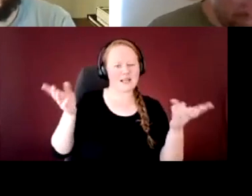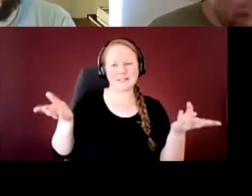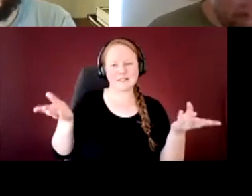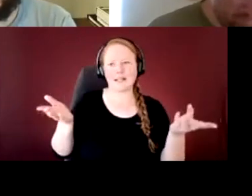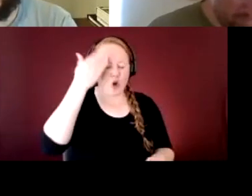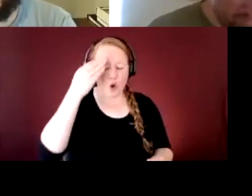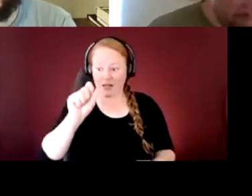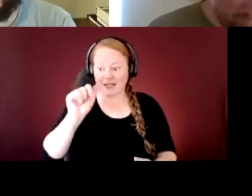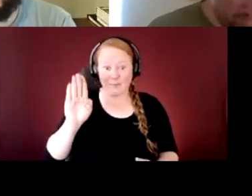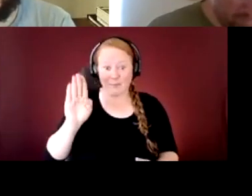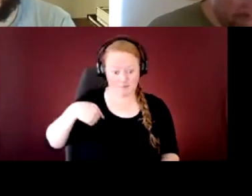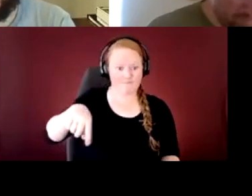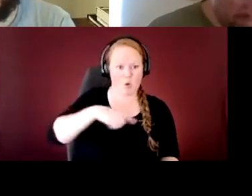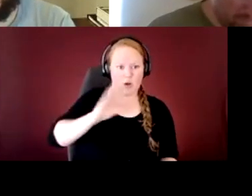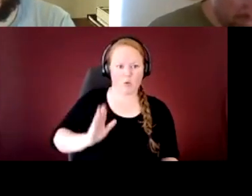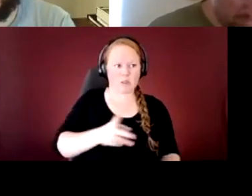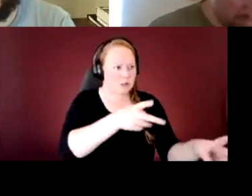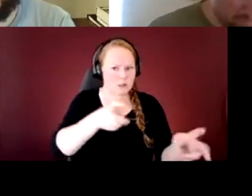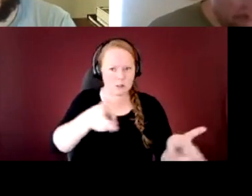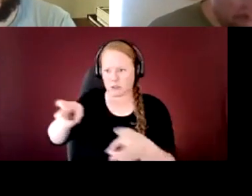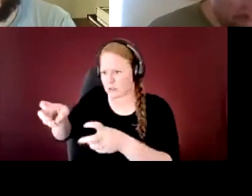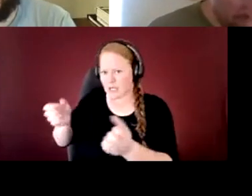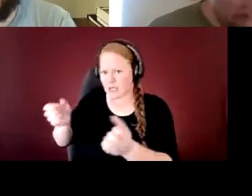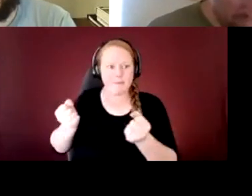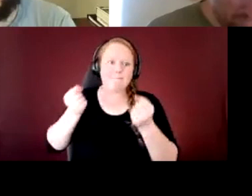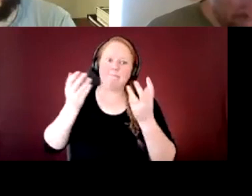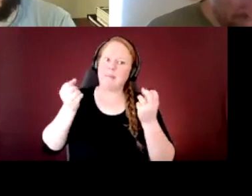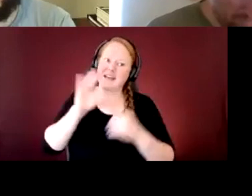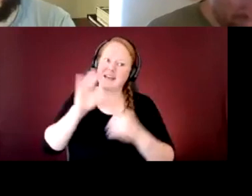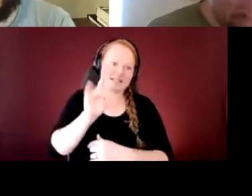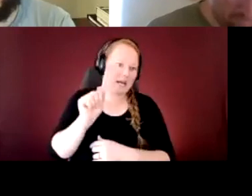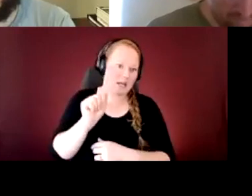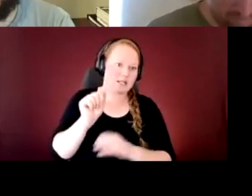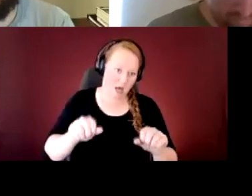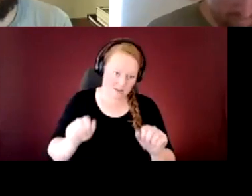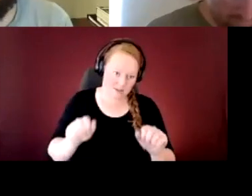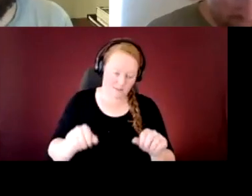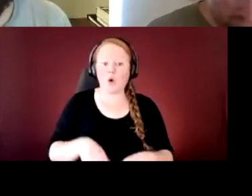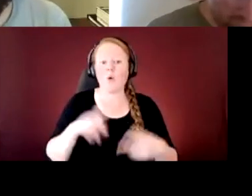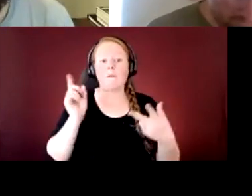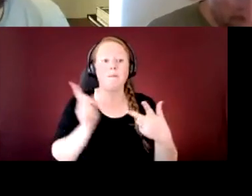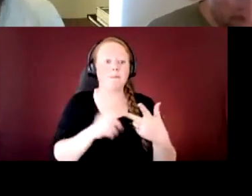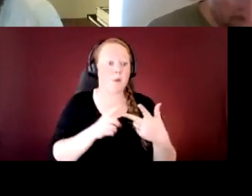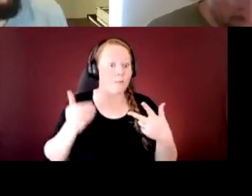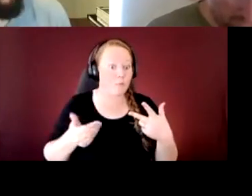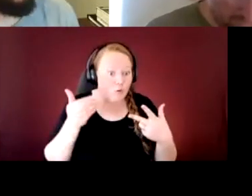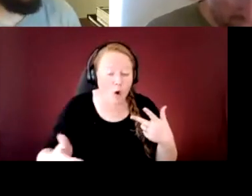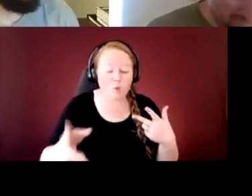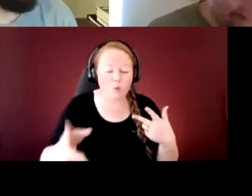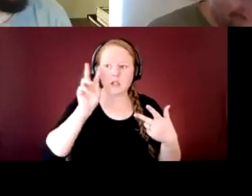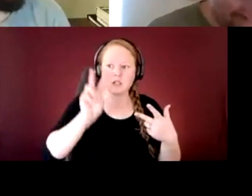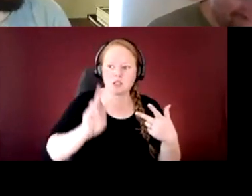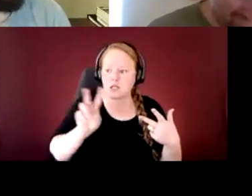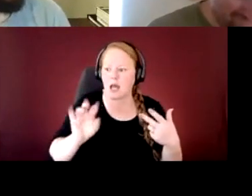going to be pulling data from as many places as possible. And third, as we continue to move forward and look at implementation, look